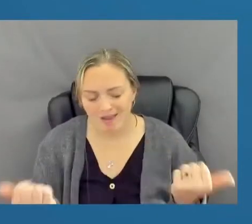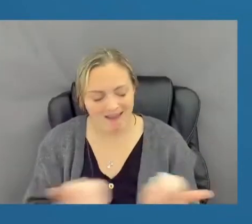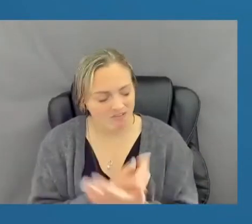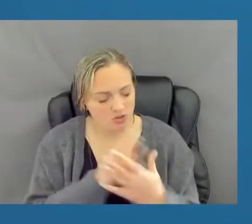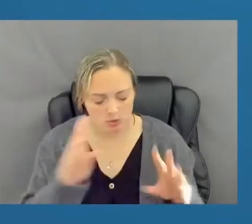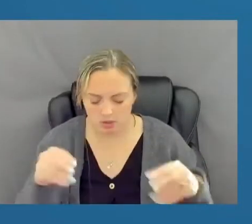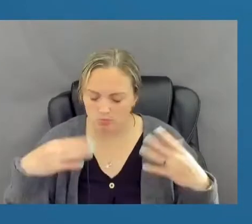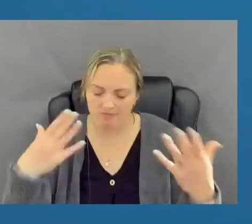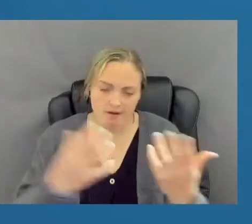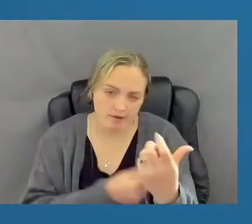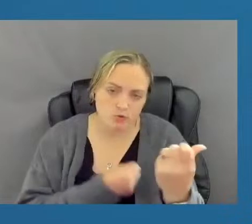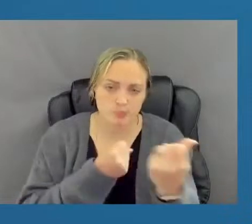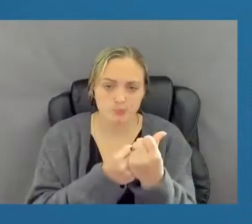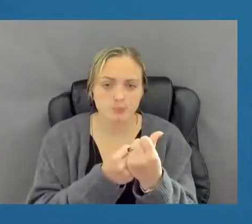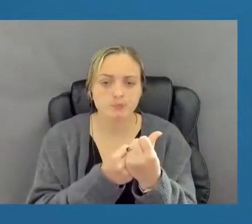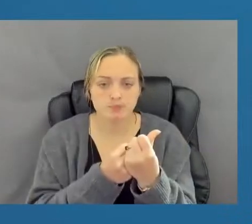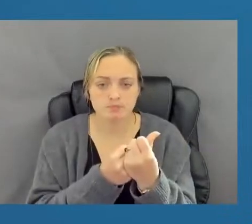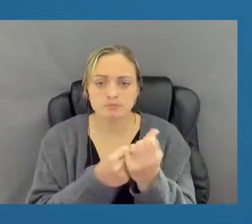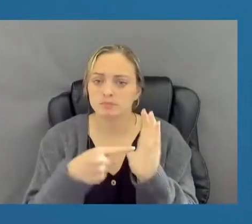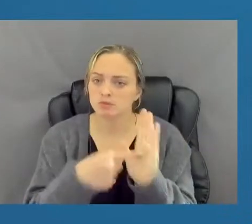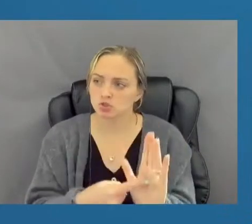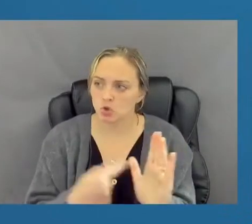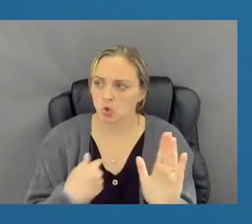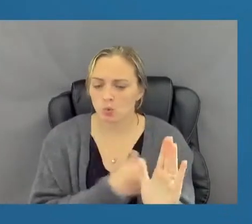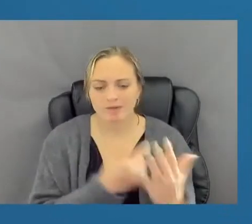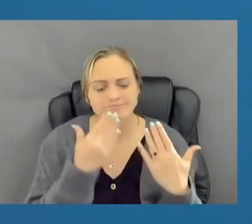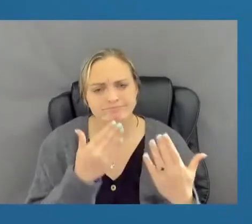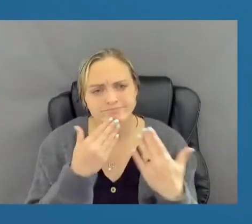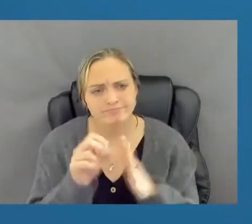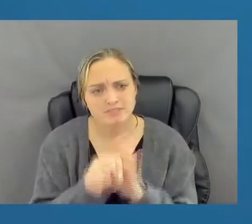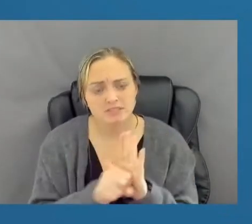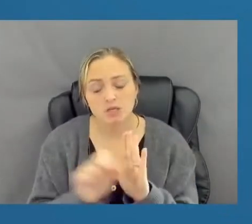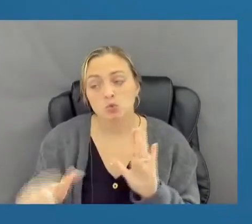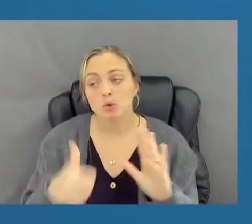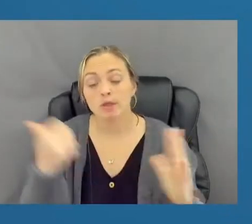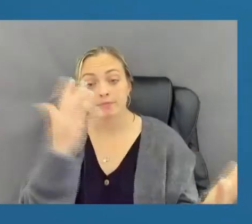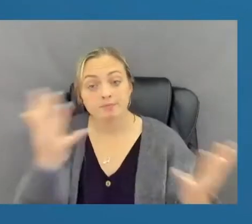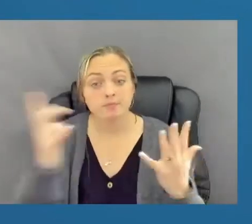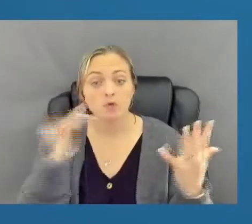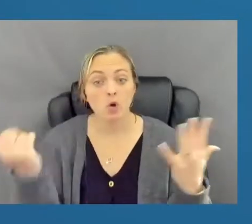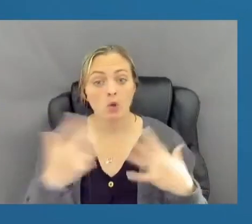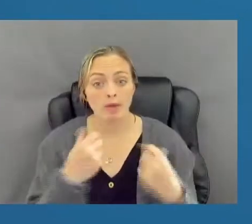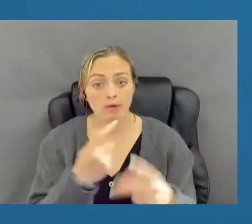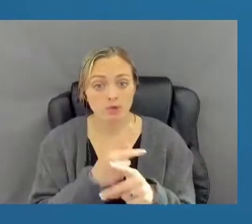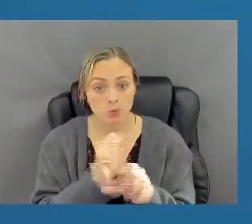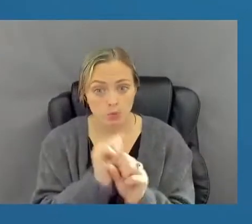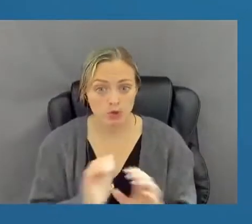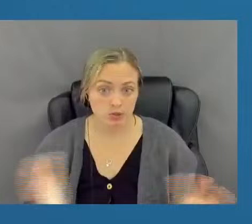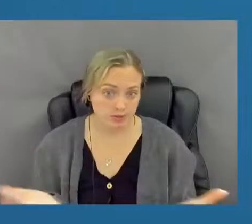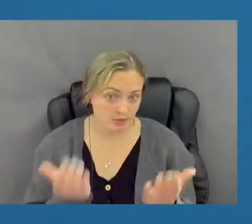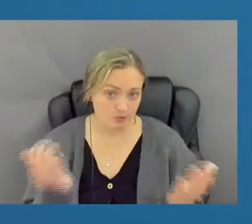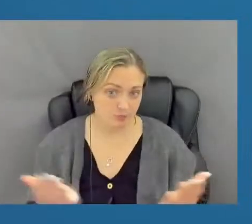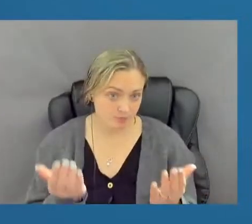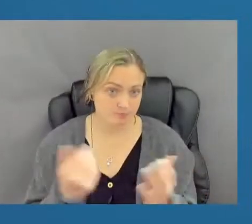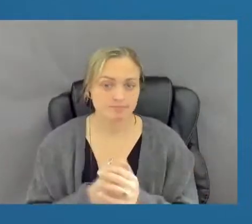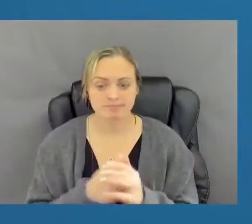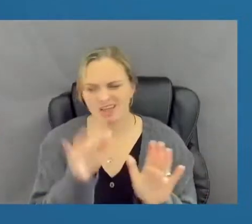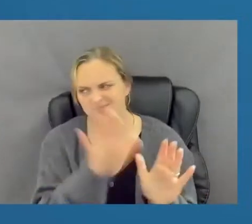lift you up and show you our gratitude as a state. So another round of applause for all of our healthcare workers here and across the state.